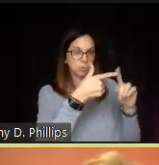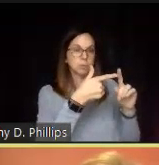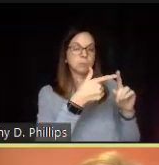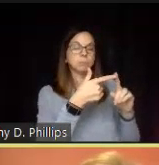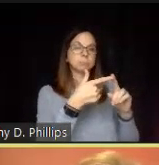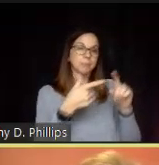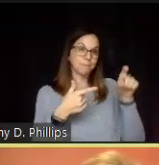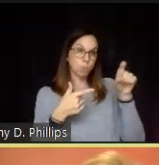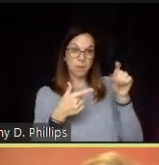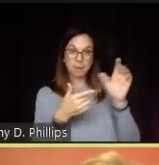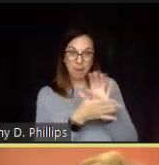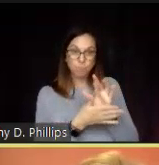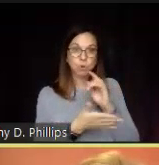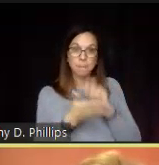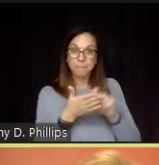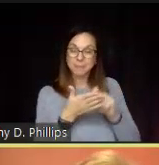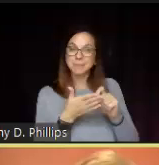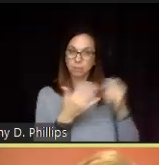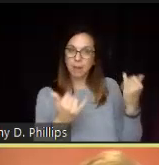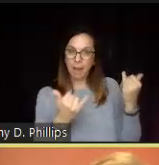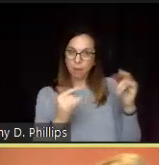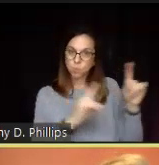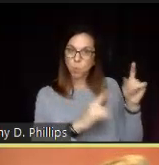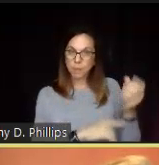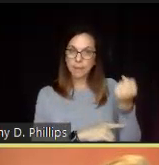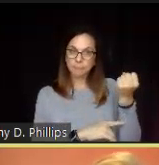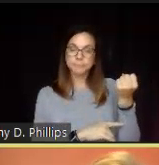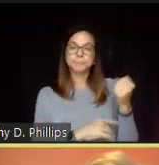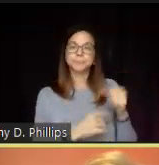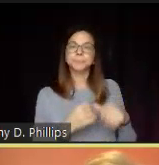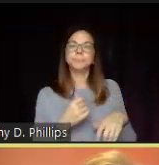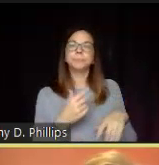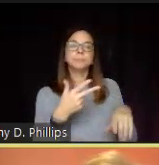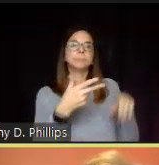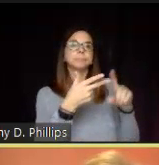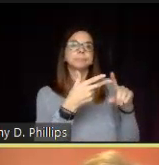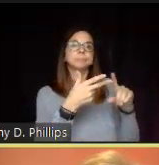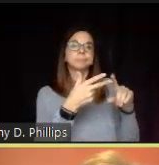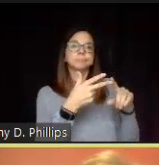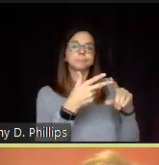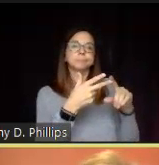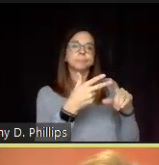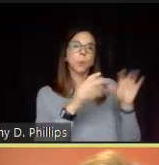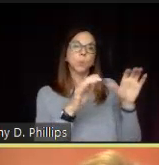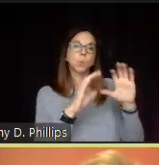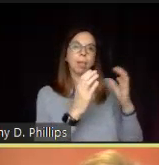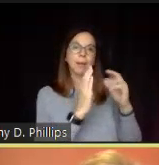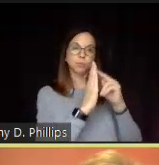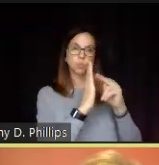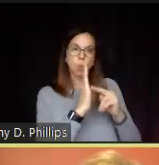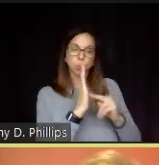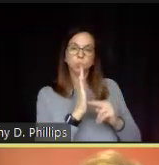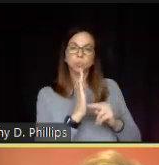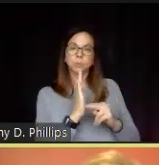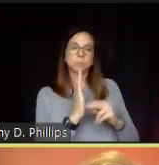a piece of paper and a pencil, this would be a good time to do that. Then we'll walk through your class notes. These